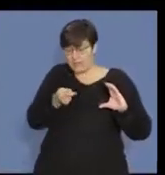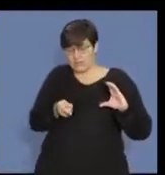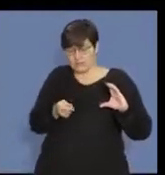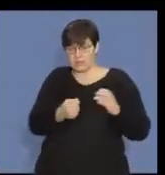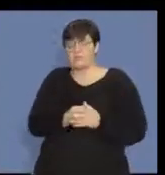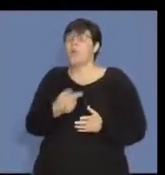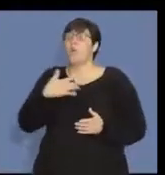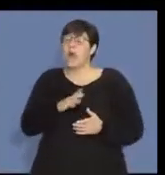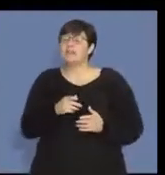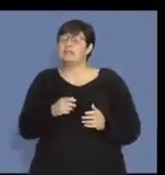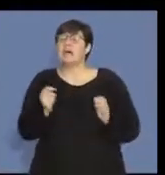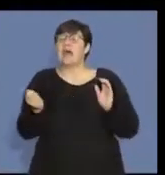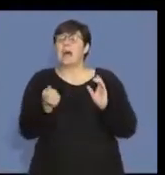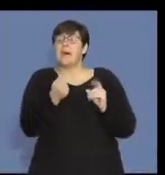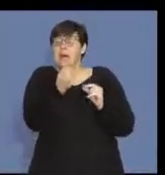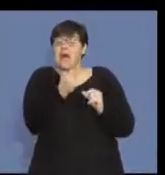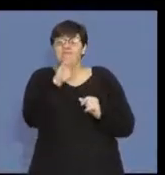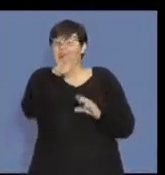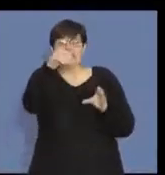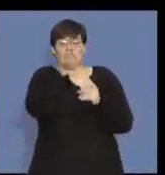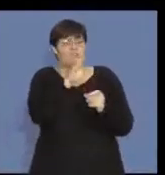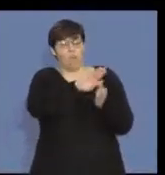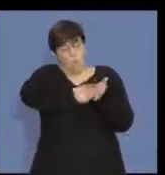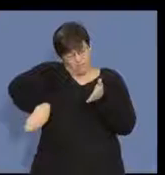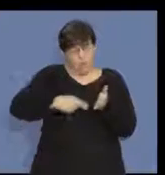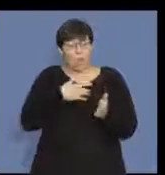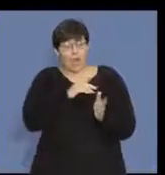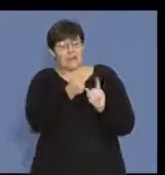you want the sales amount only, it means